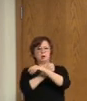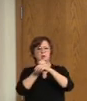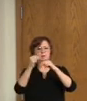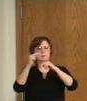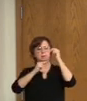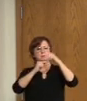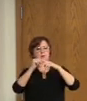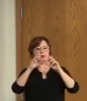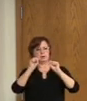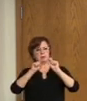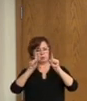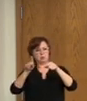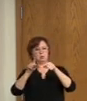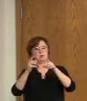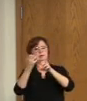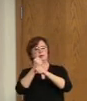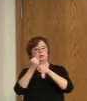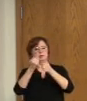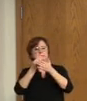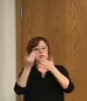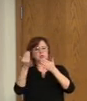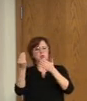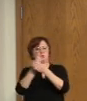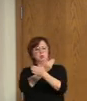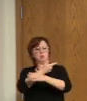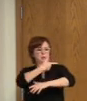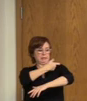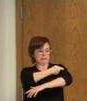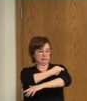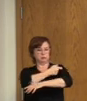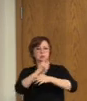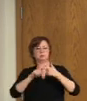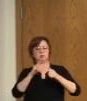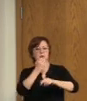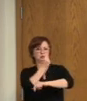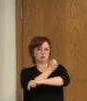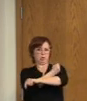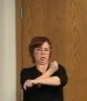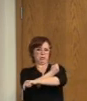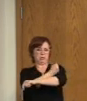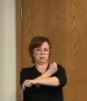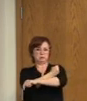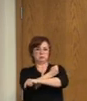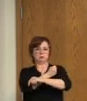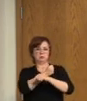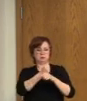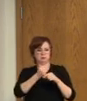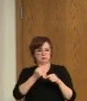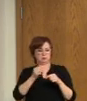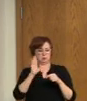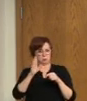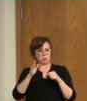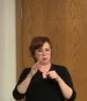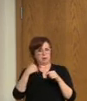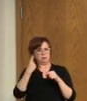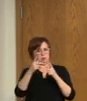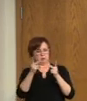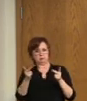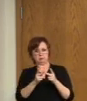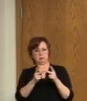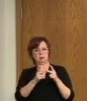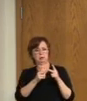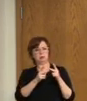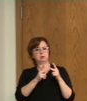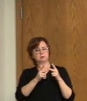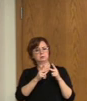your opinion on these sites? And Minister, will you be supporting this application? I haven't seen the application myself, Heidi, but